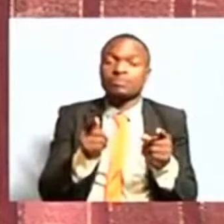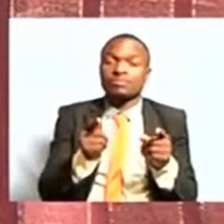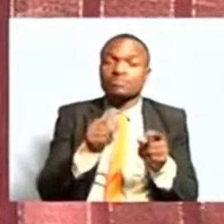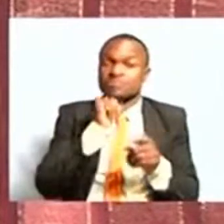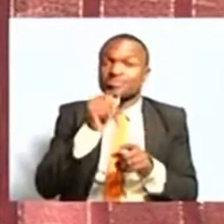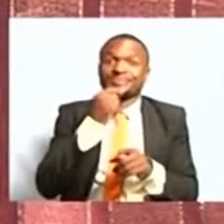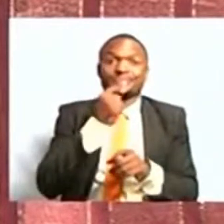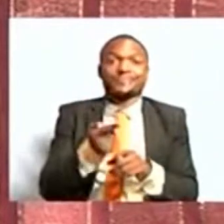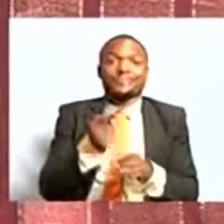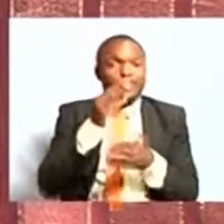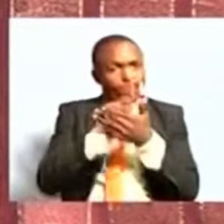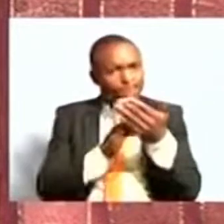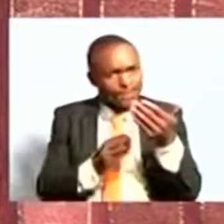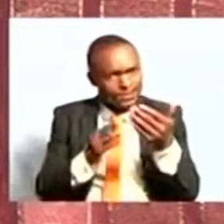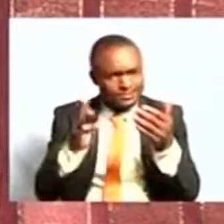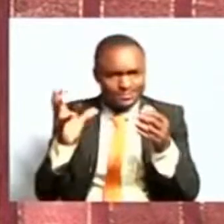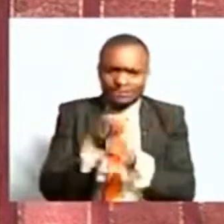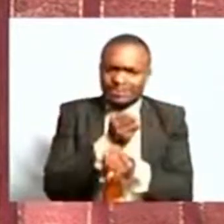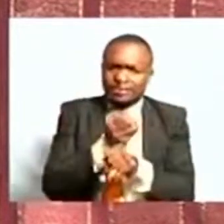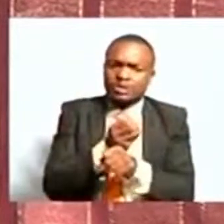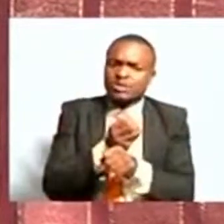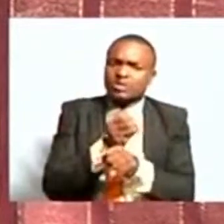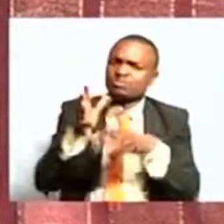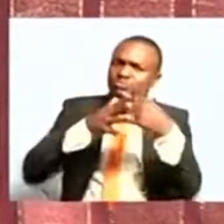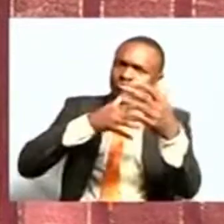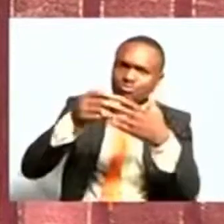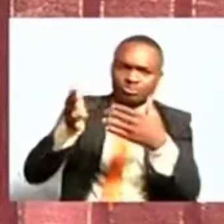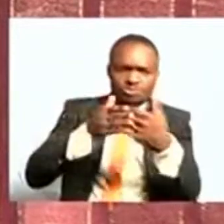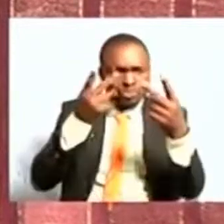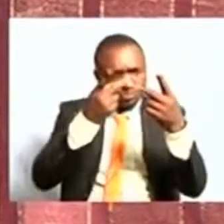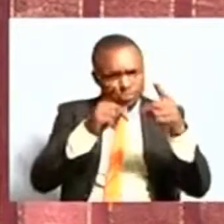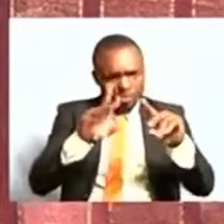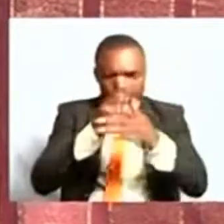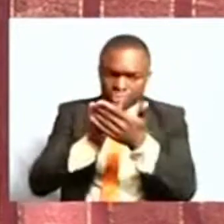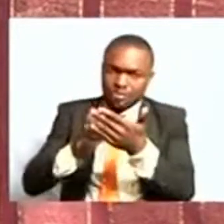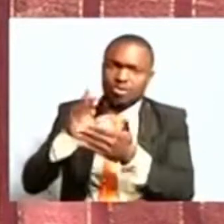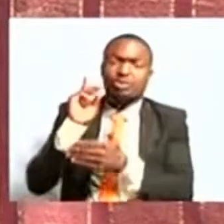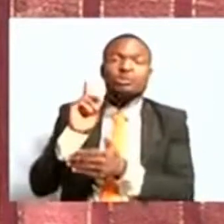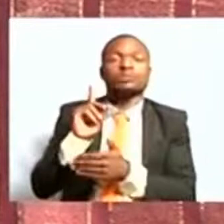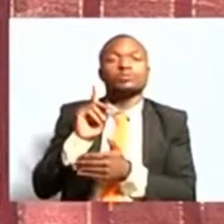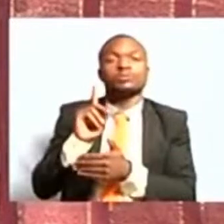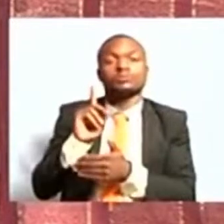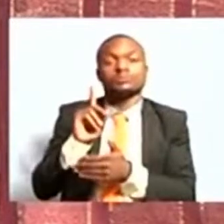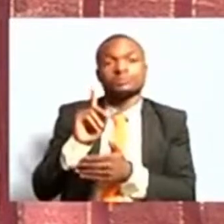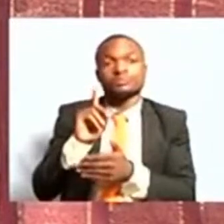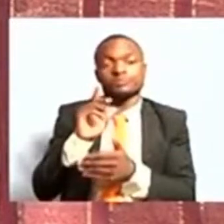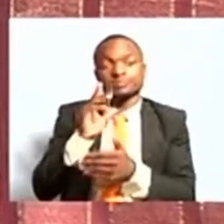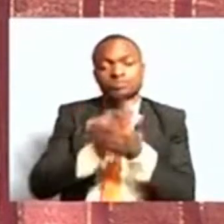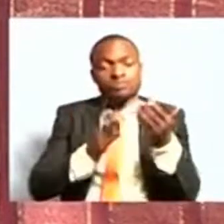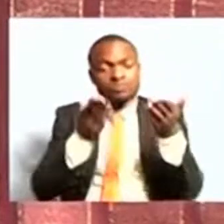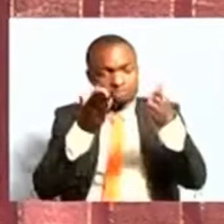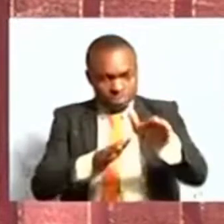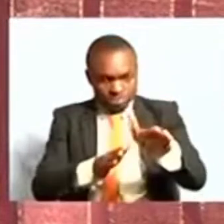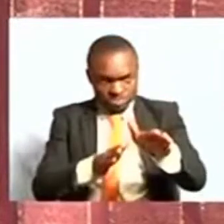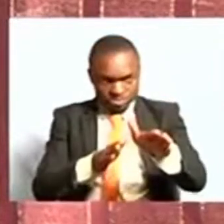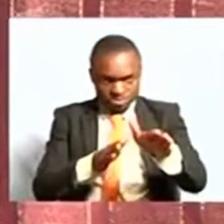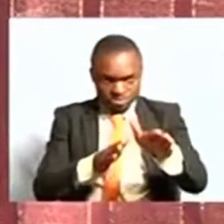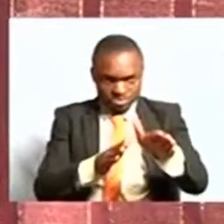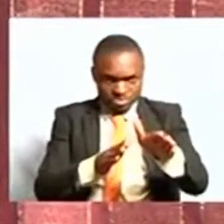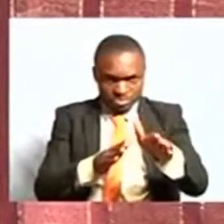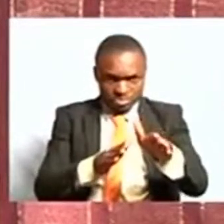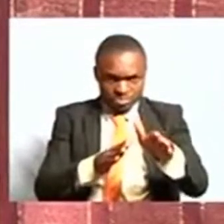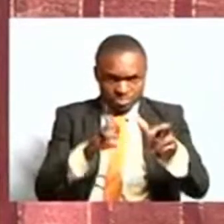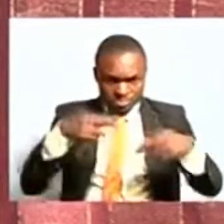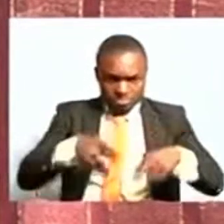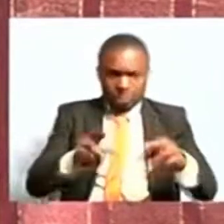wouldn't say it's taken lightly when somebody is somebody dies due to a